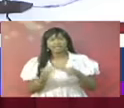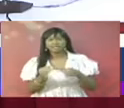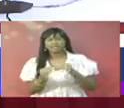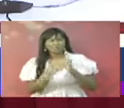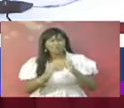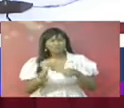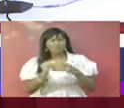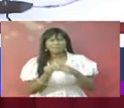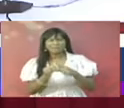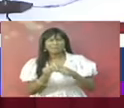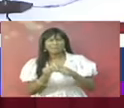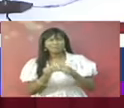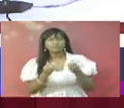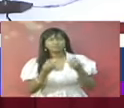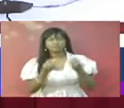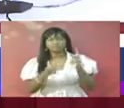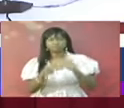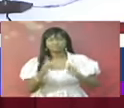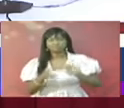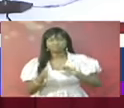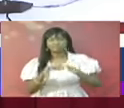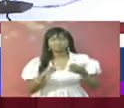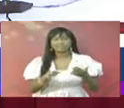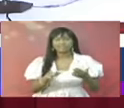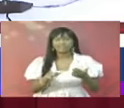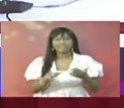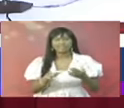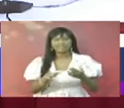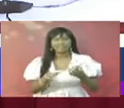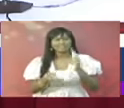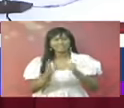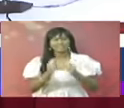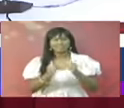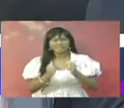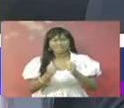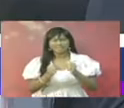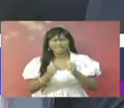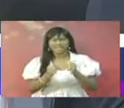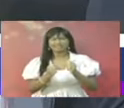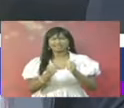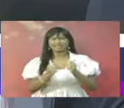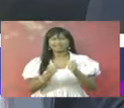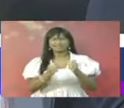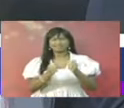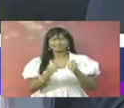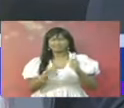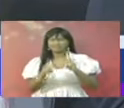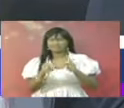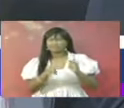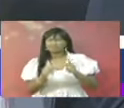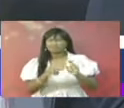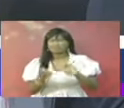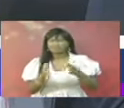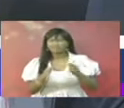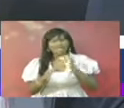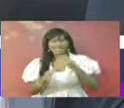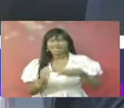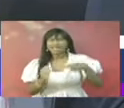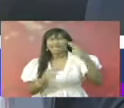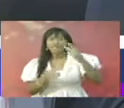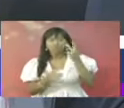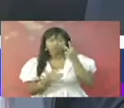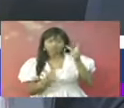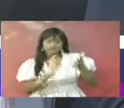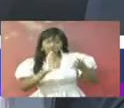think we established that the death rate in Trinidad and Tobago is not spectacularly or unusually high. Again, looking at the global average in